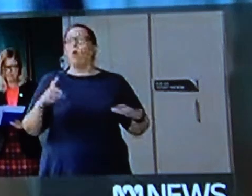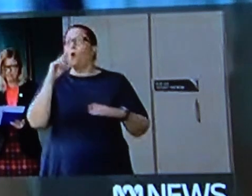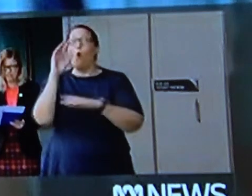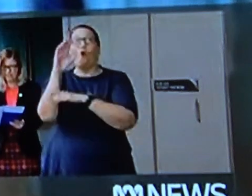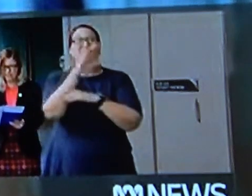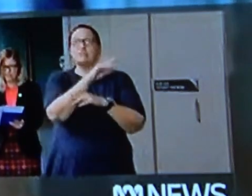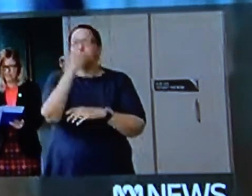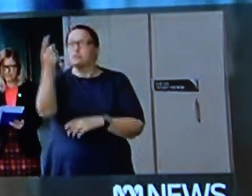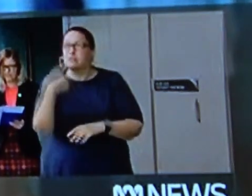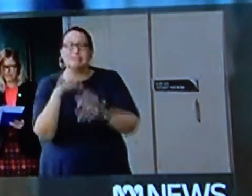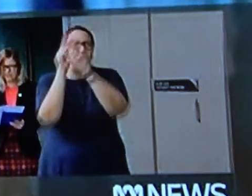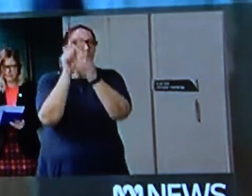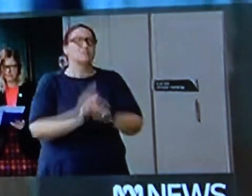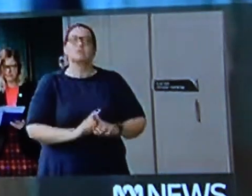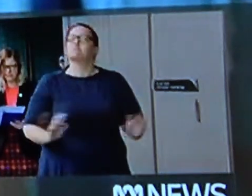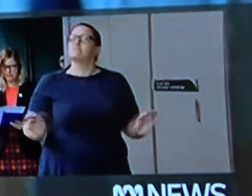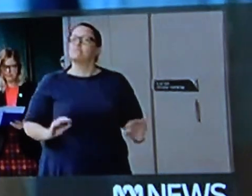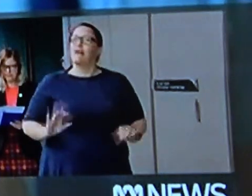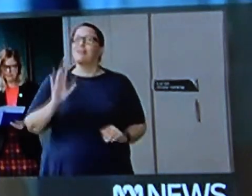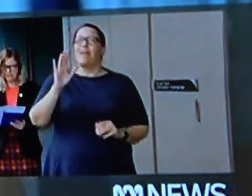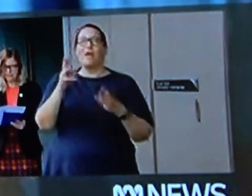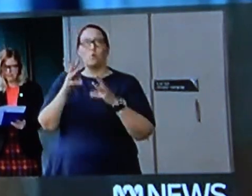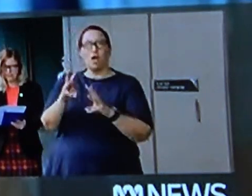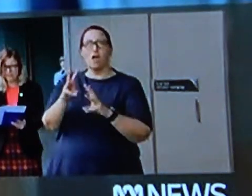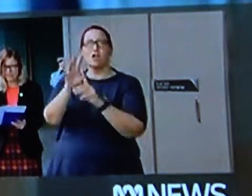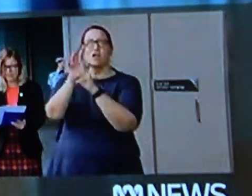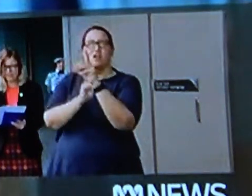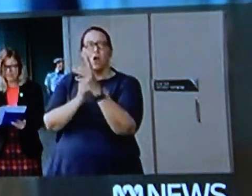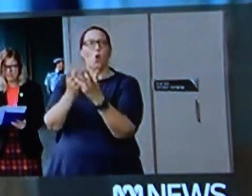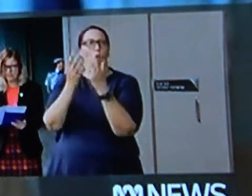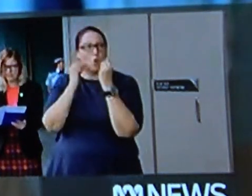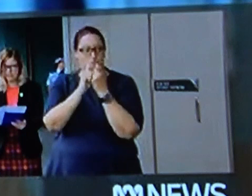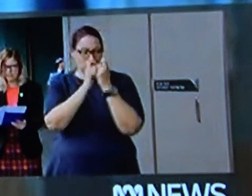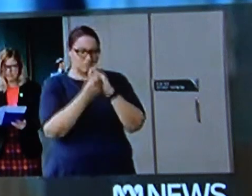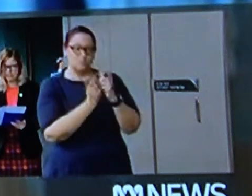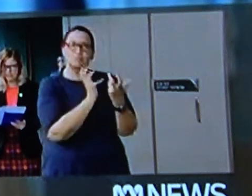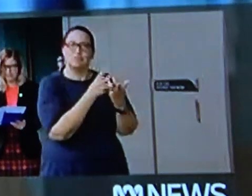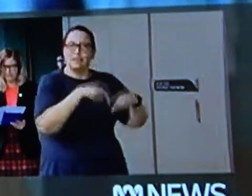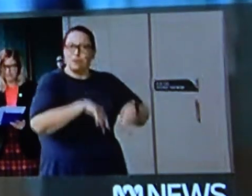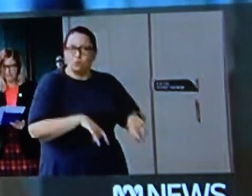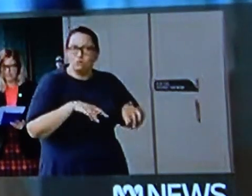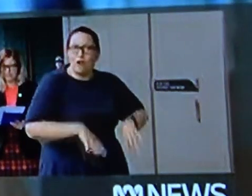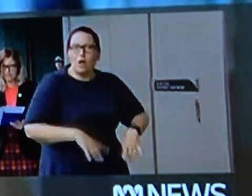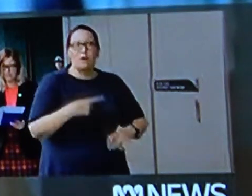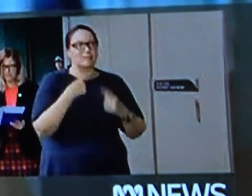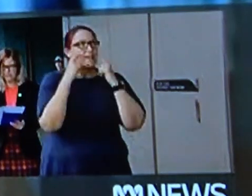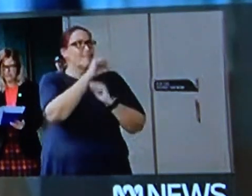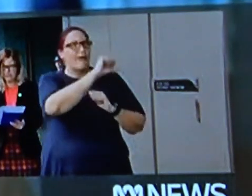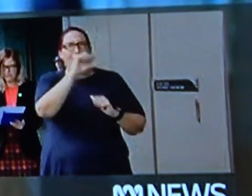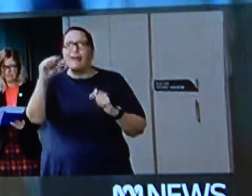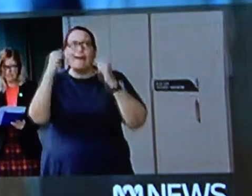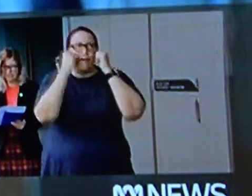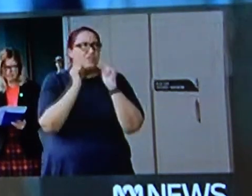overseas for examples of what's gone on. We do take evidence from what's gone on overseas. But please know that what we're doing here in New South